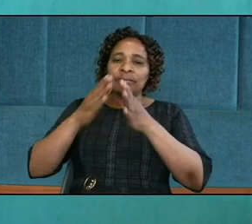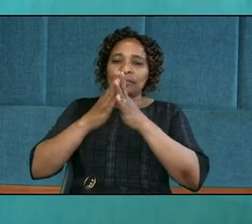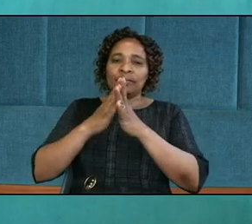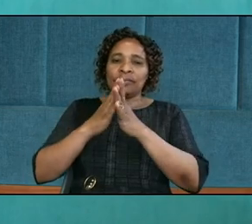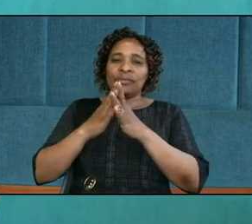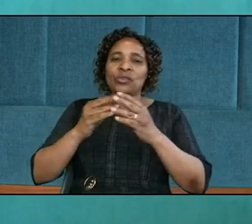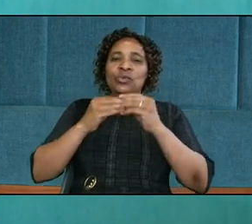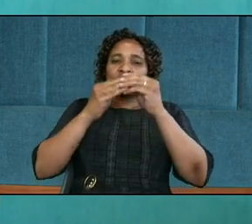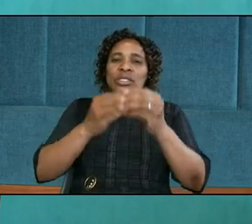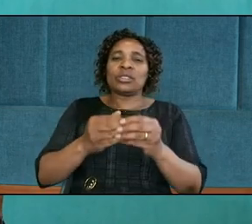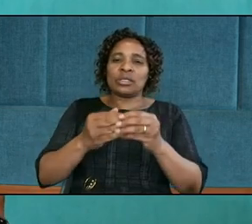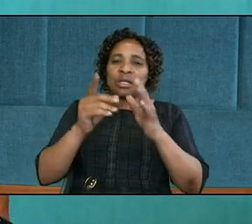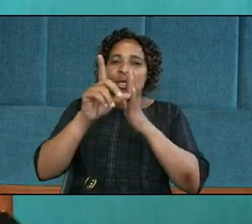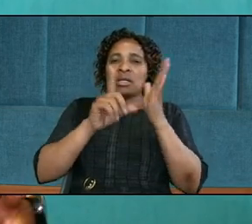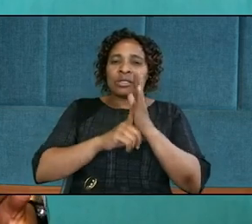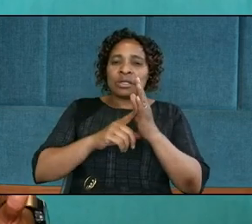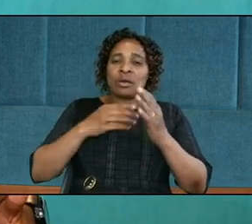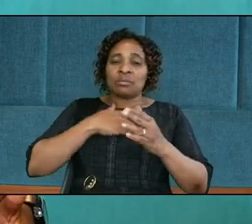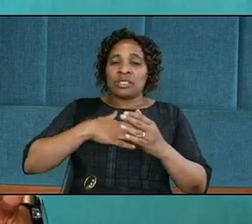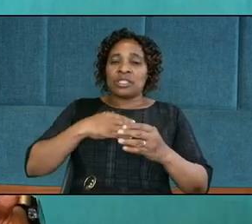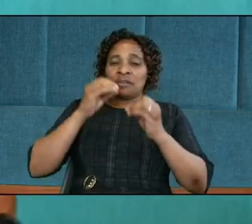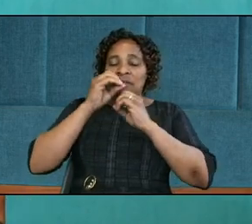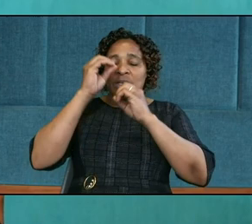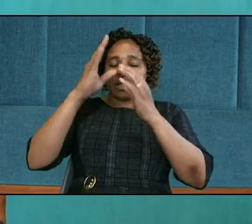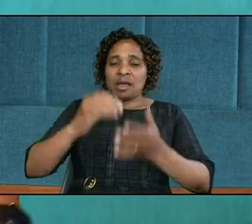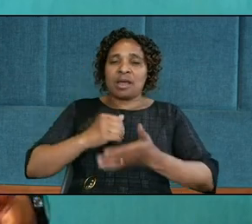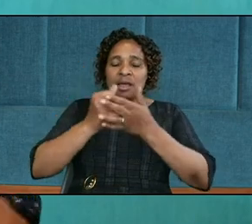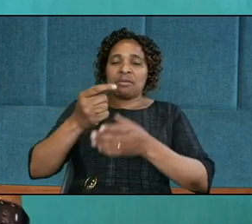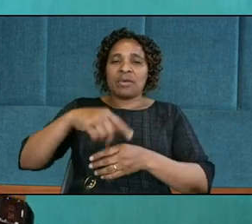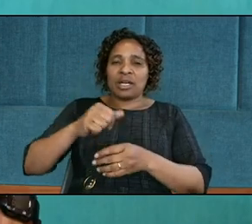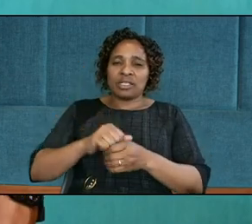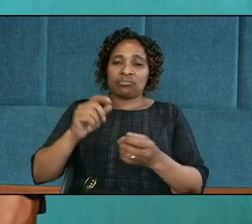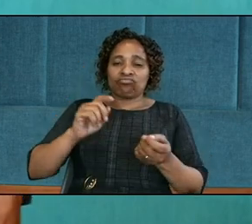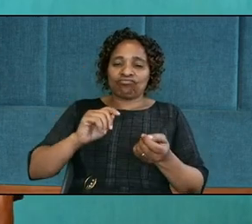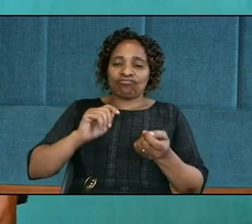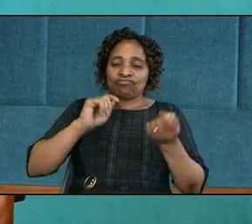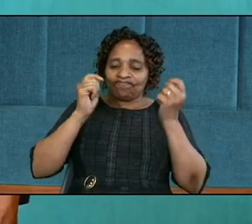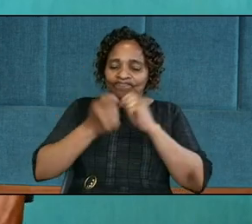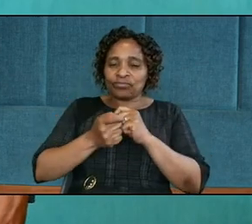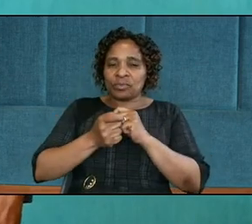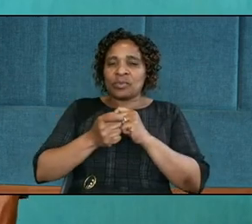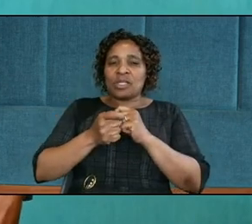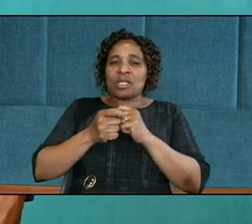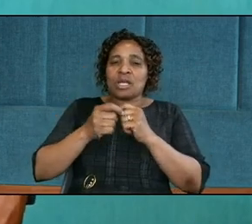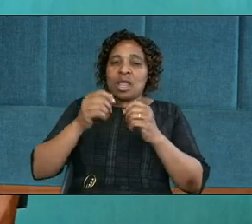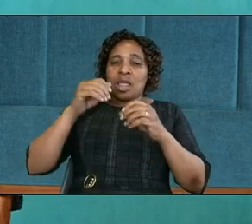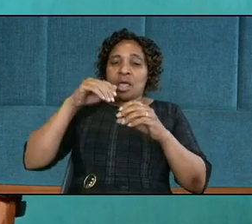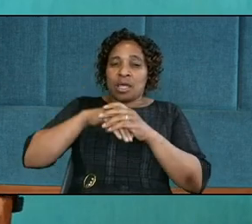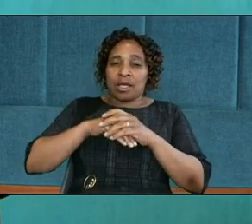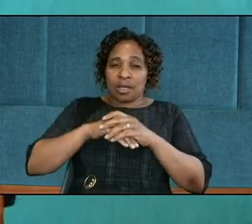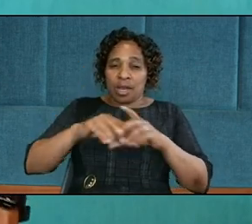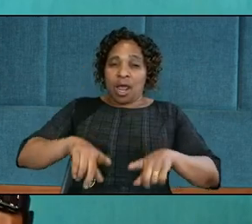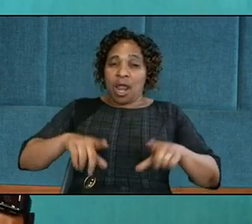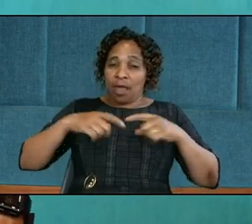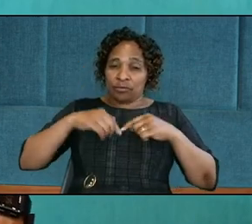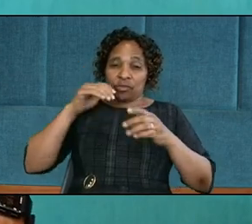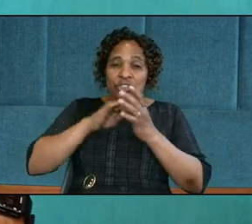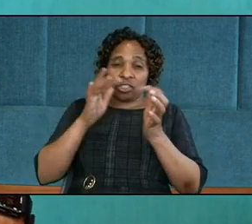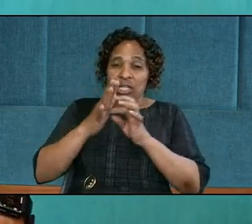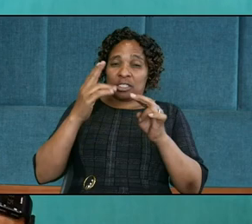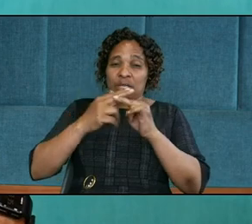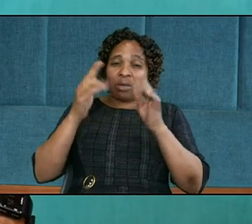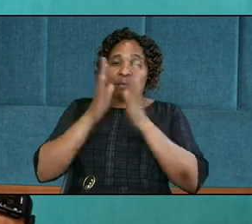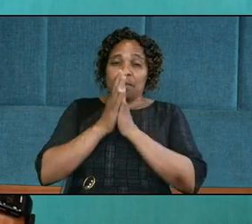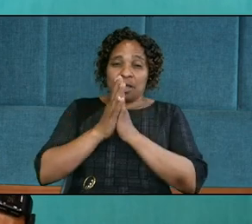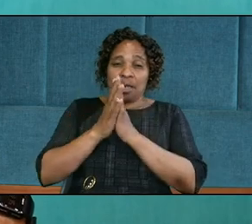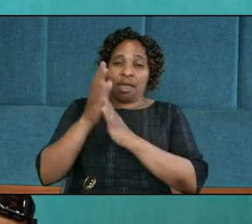to read your lesson. Please, Father, help us. Help us to impart what we have read into our lives. In Jesus' name I pray.